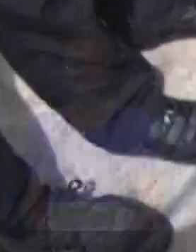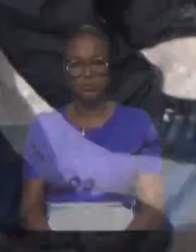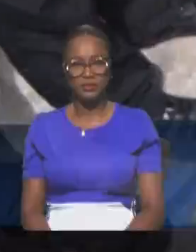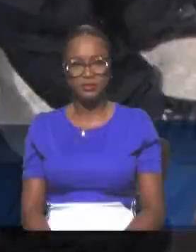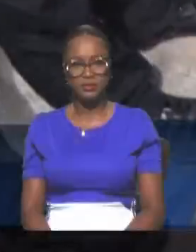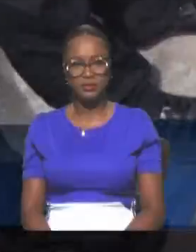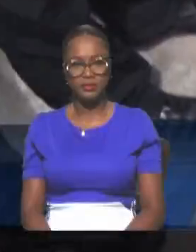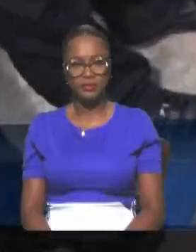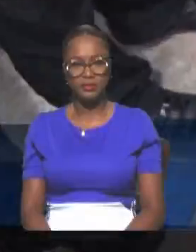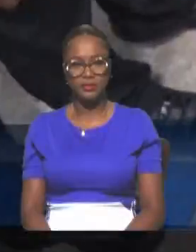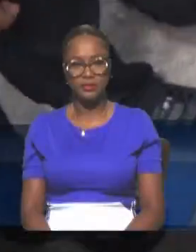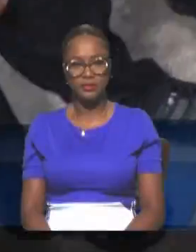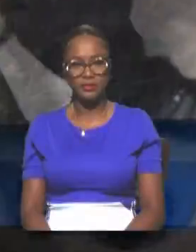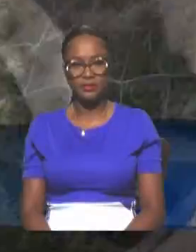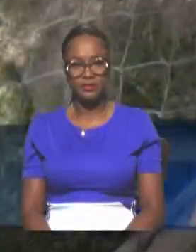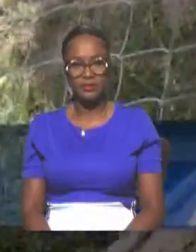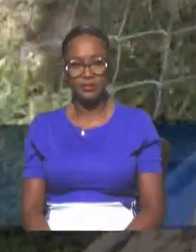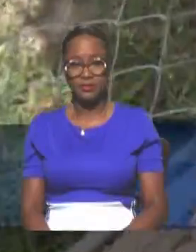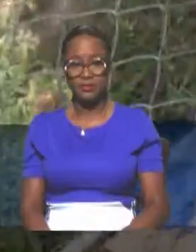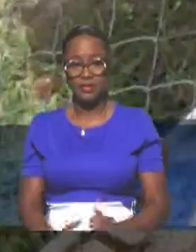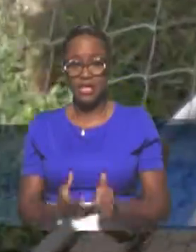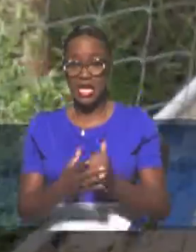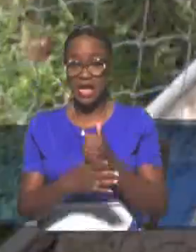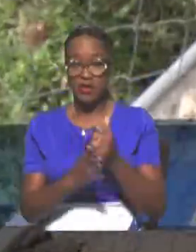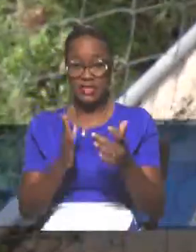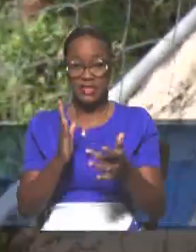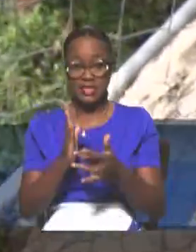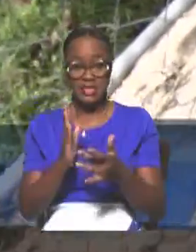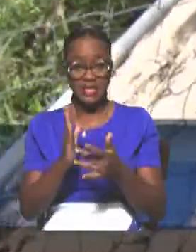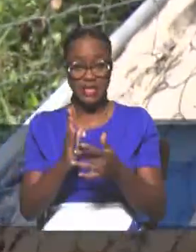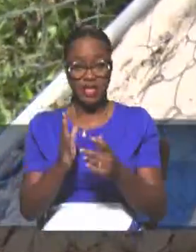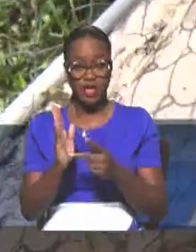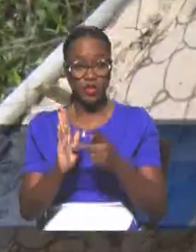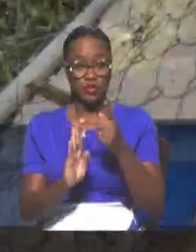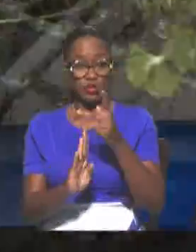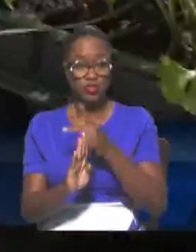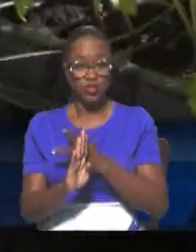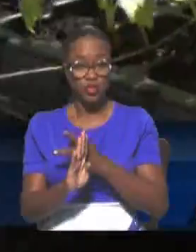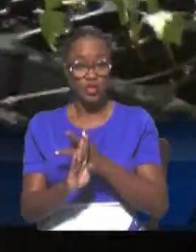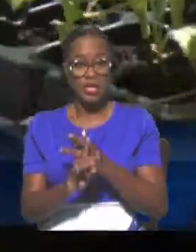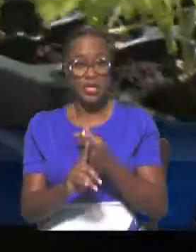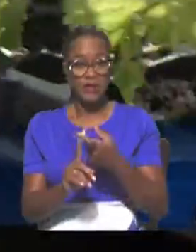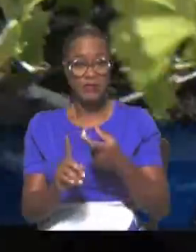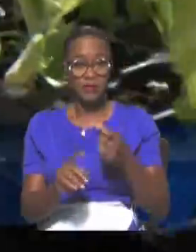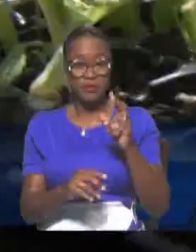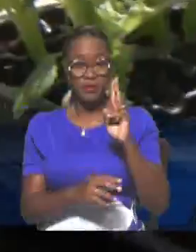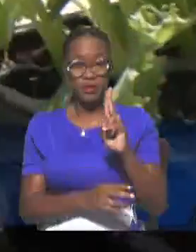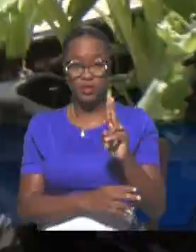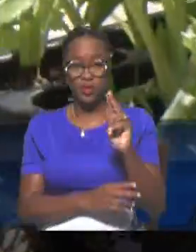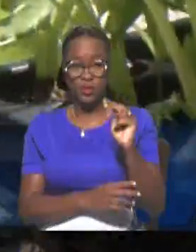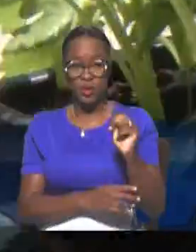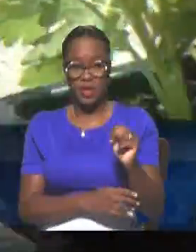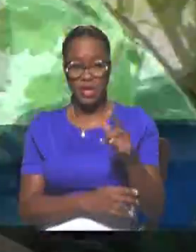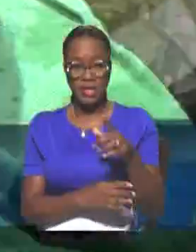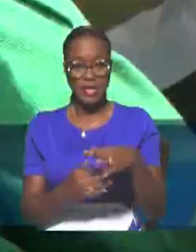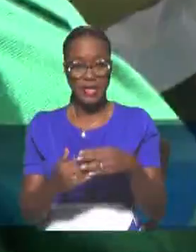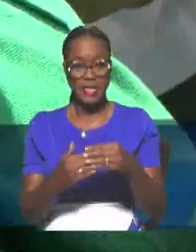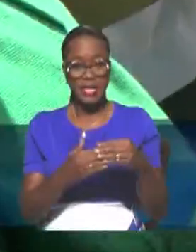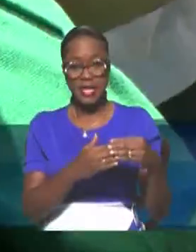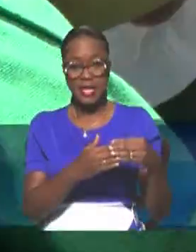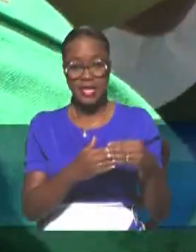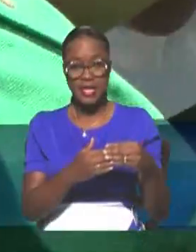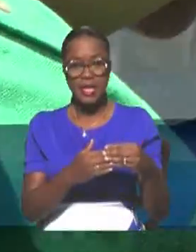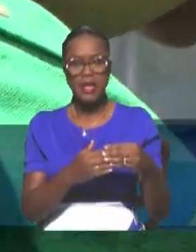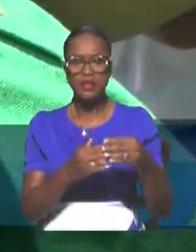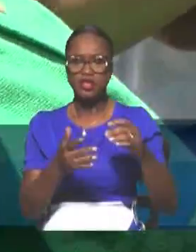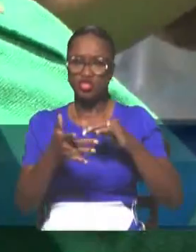The Innovative Agricultural Technologies Project by the Food and Agriculture Organization of the United Nations is a leader in initiatives that